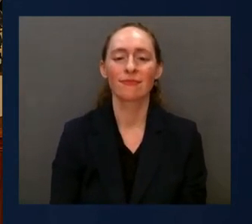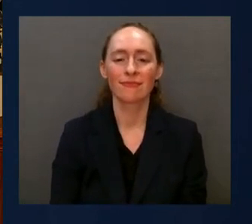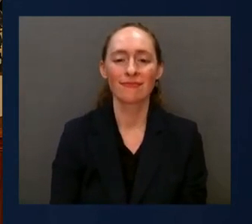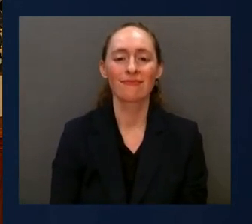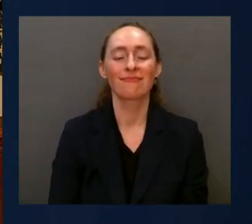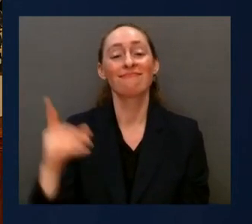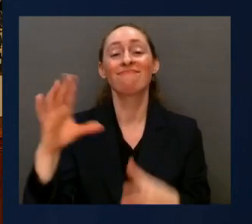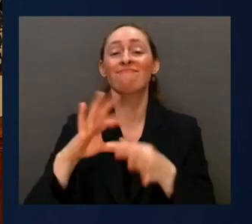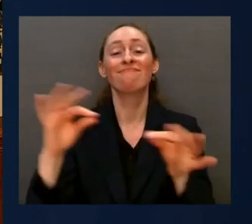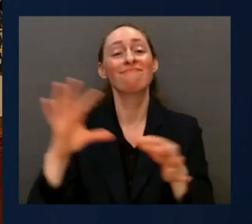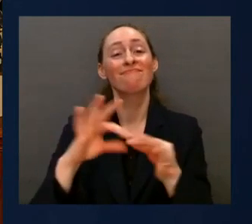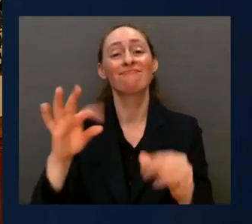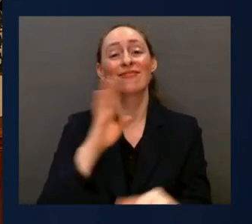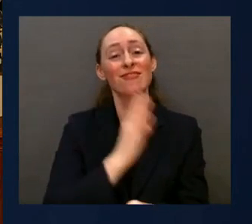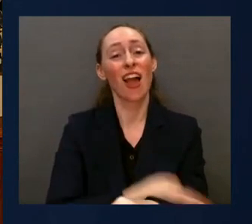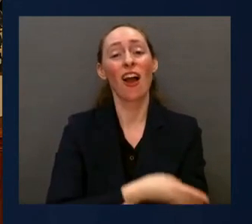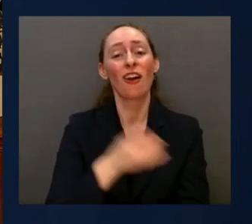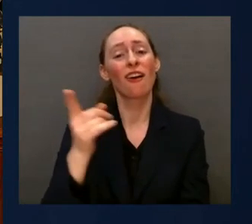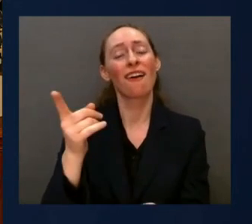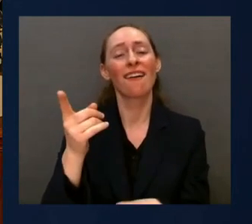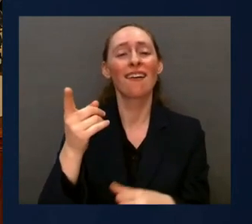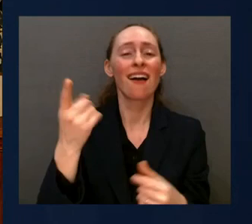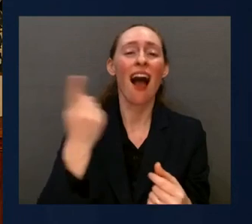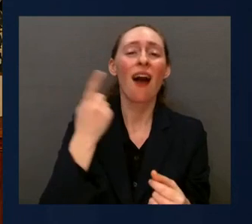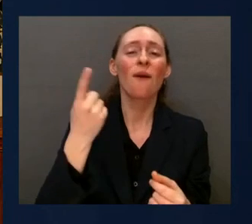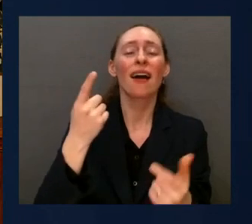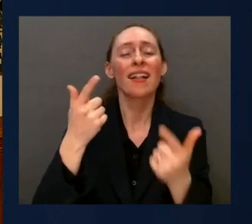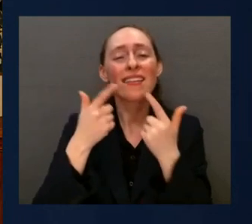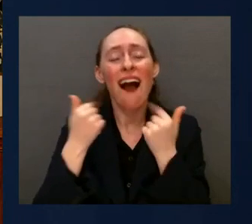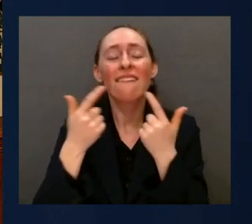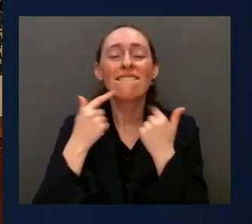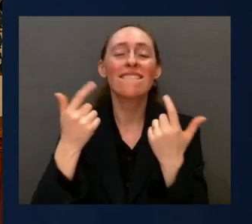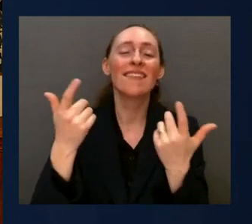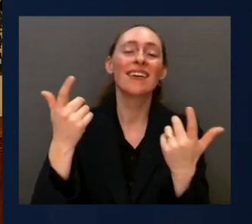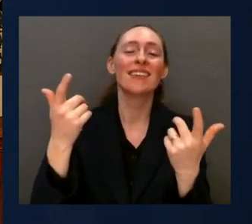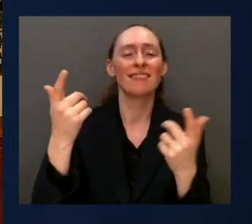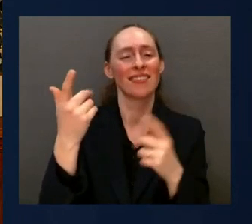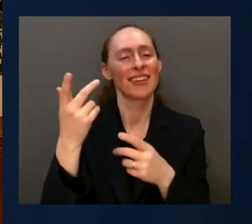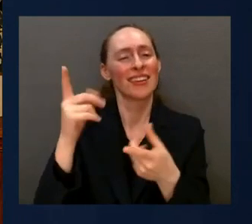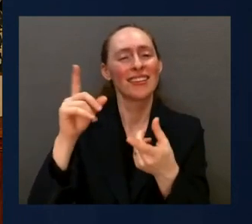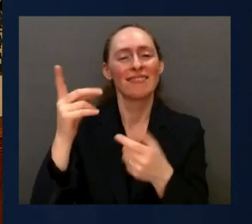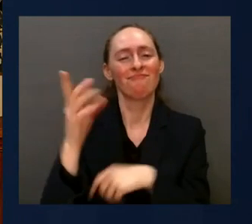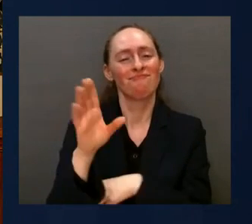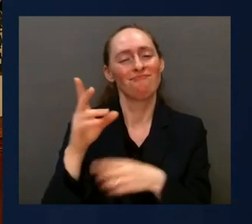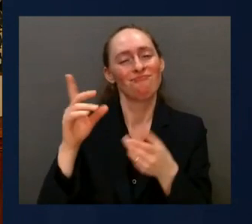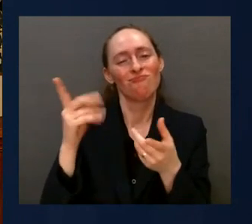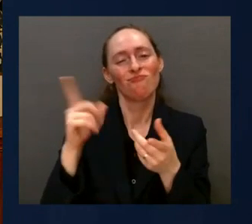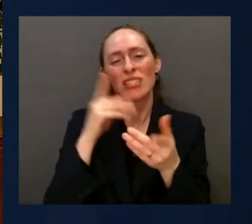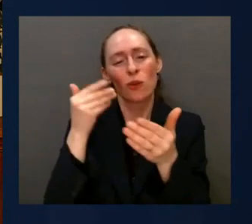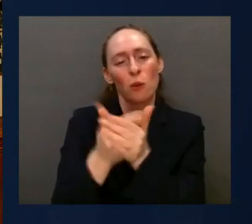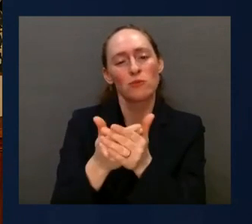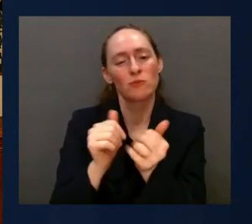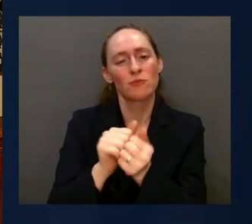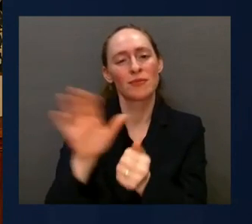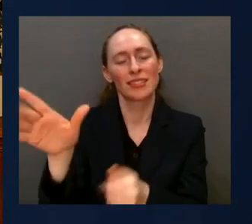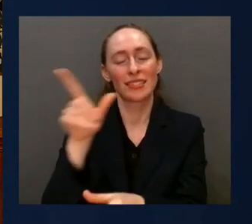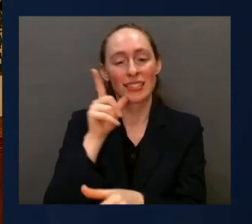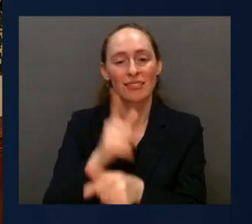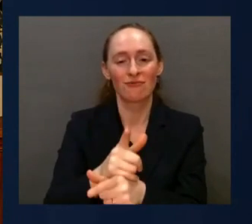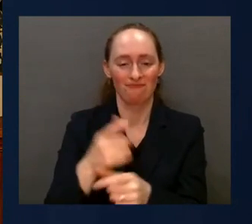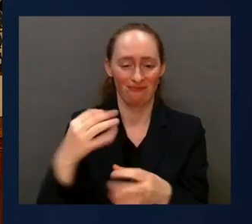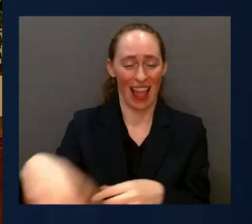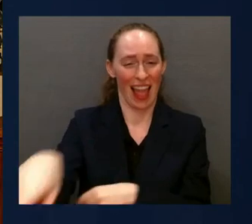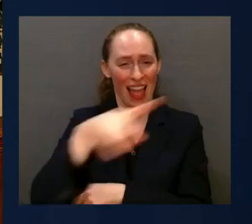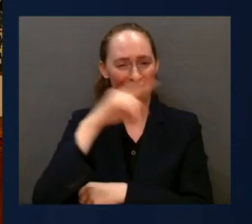sister's best friend. He shared a story all too familiar to millions of Americans and many of you in the audience. Courtney